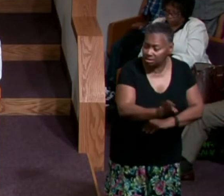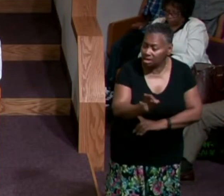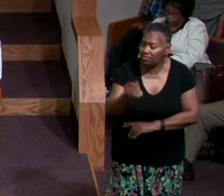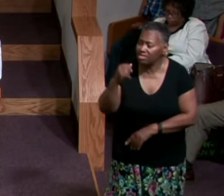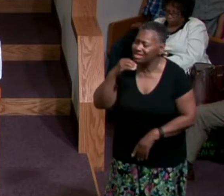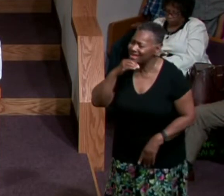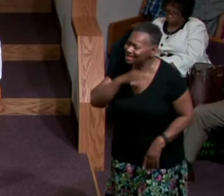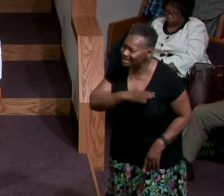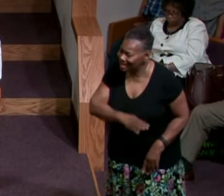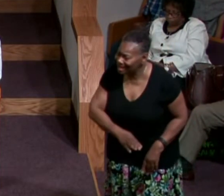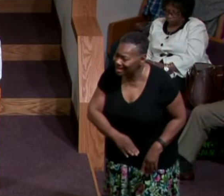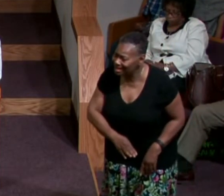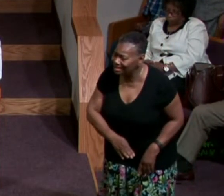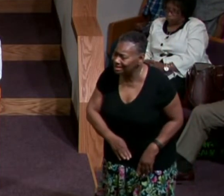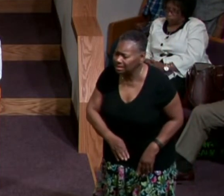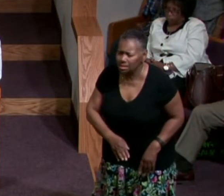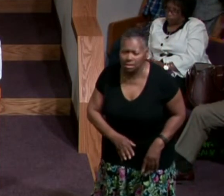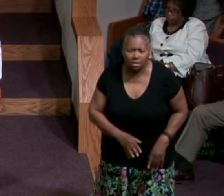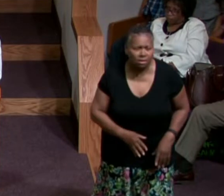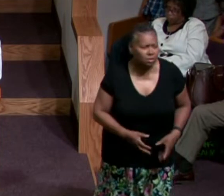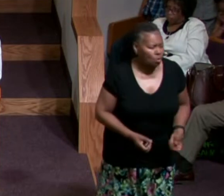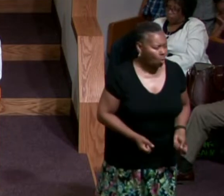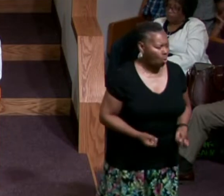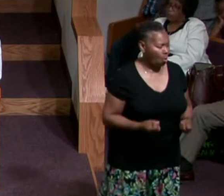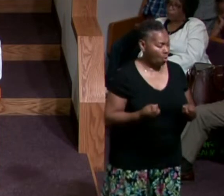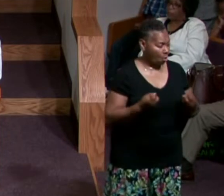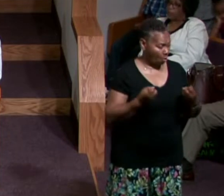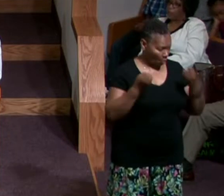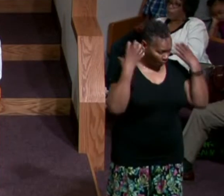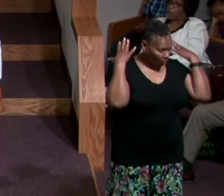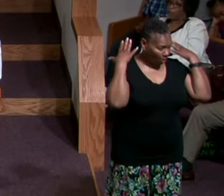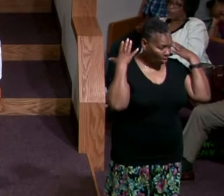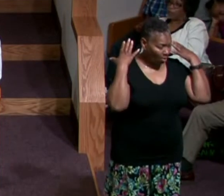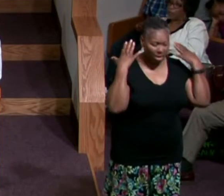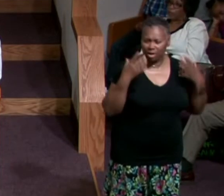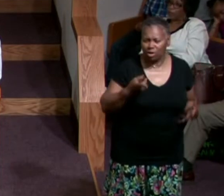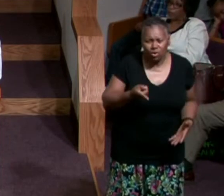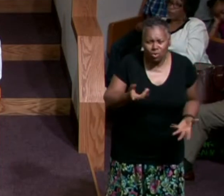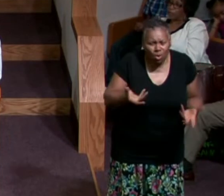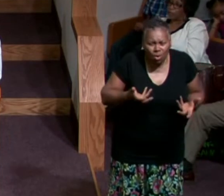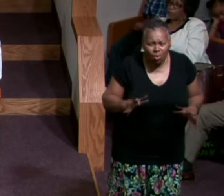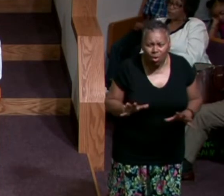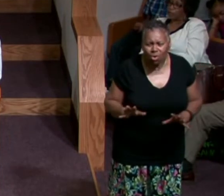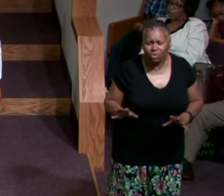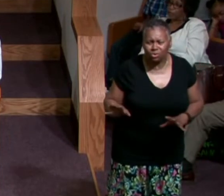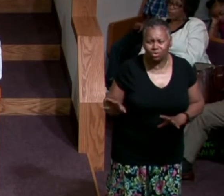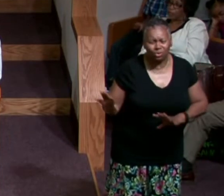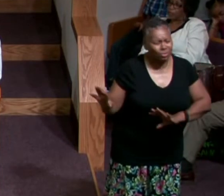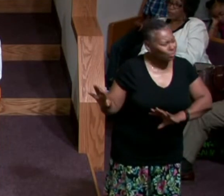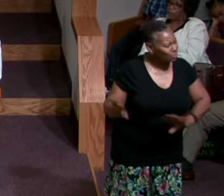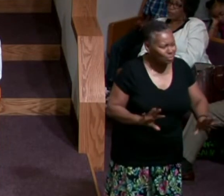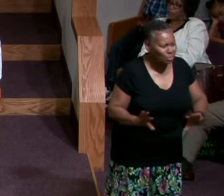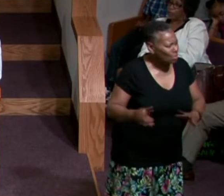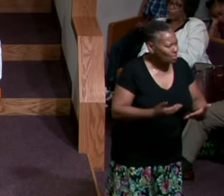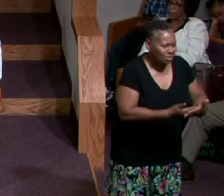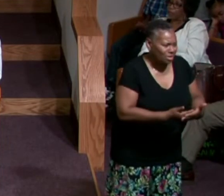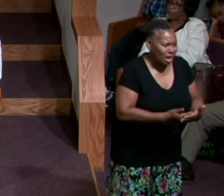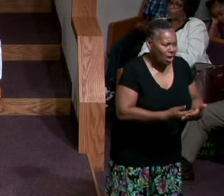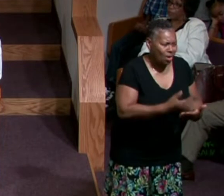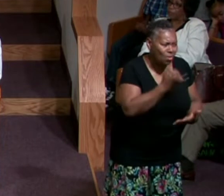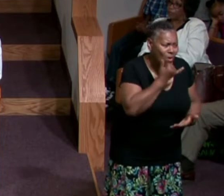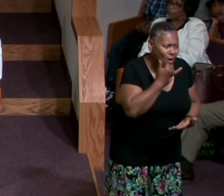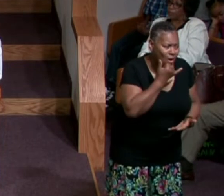and deception is so overwhelming that you don't want to mistreat the child, then perhaps you need to